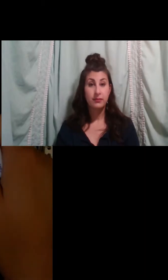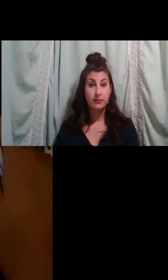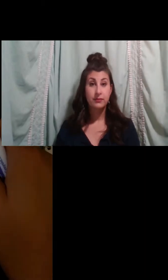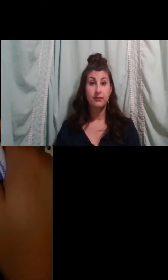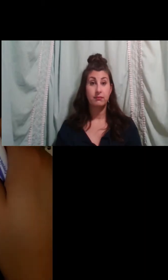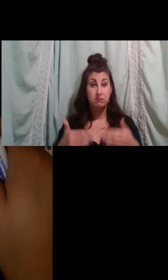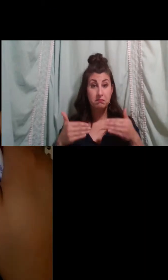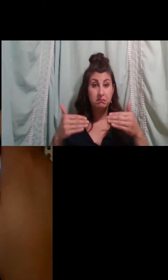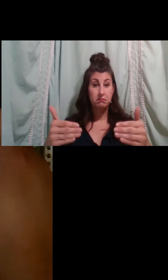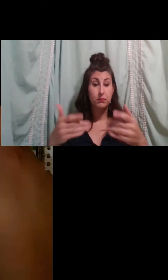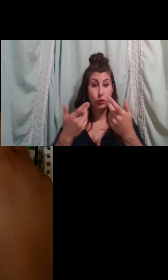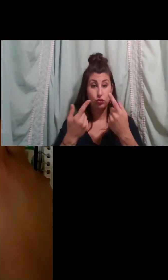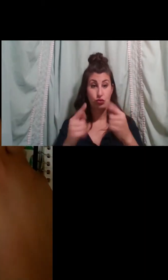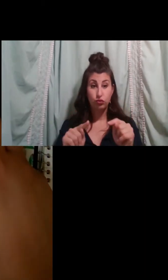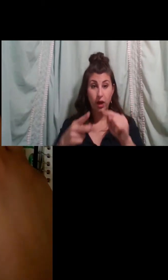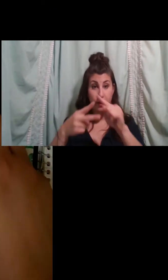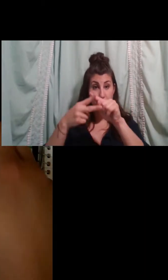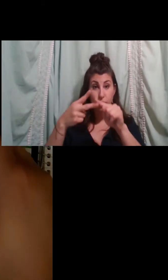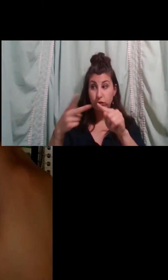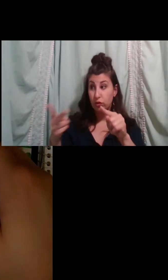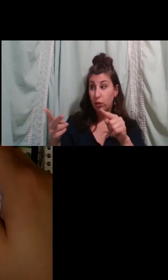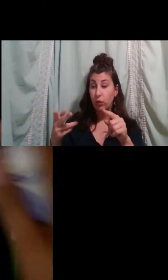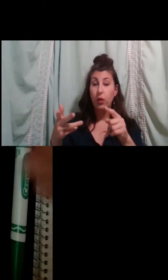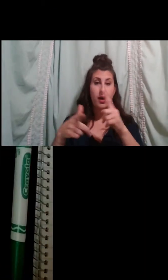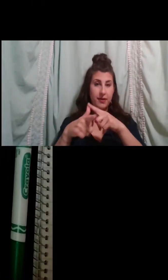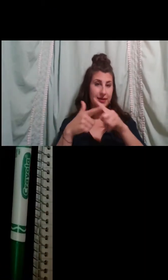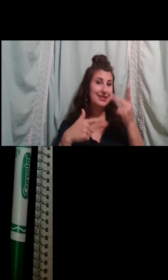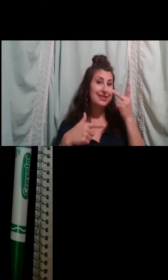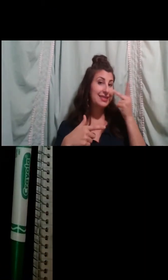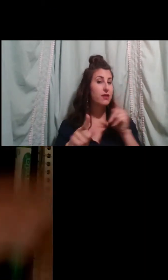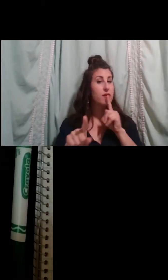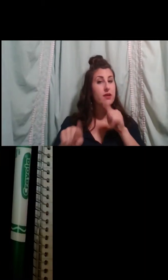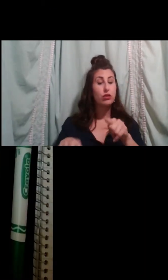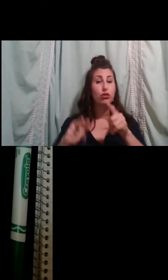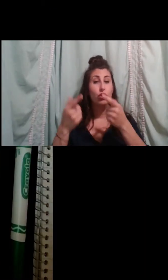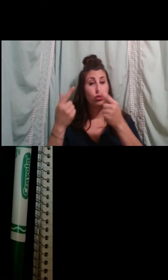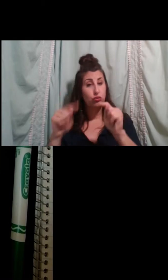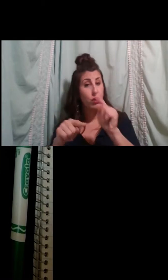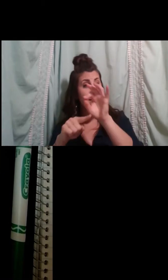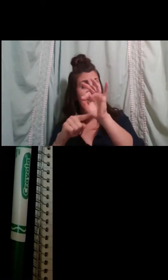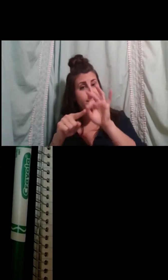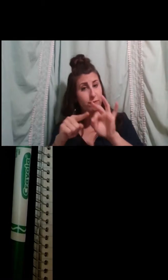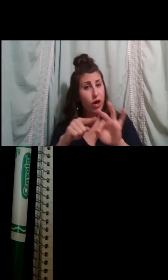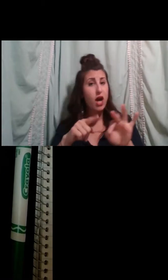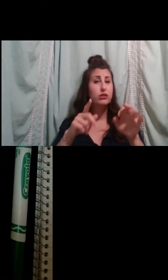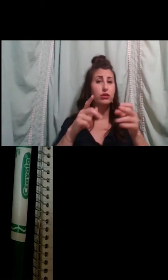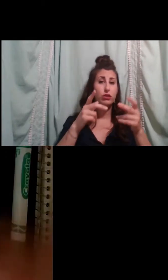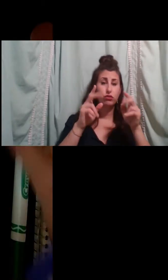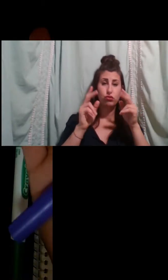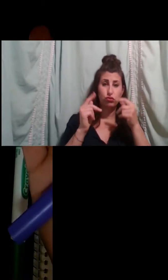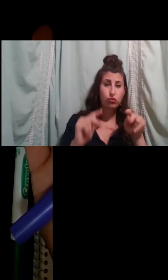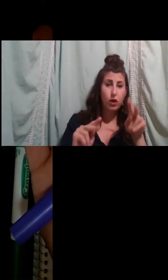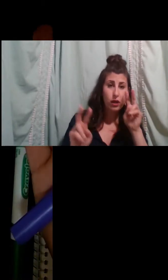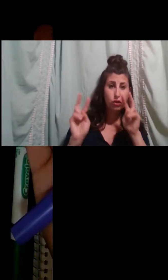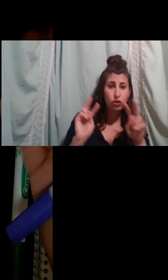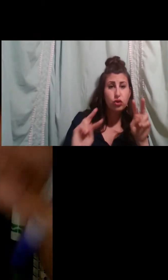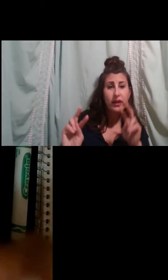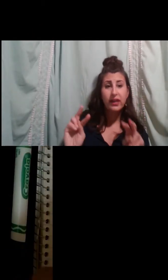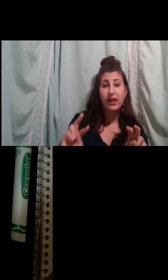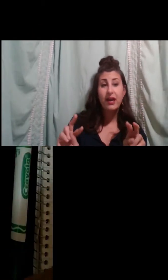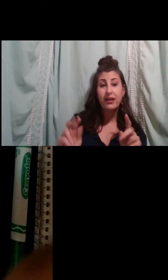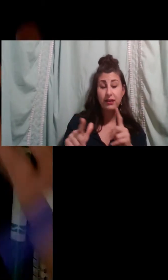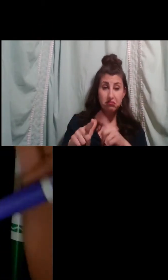So go ahead and try these two and see what you get. Try the fractions, try just looking at